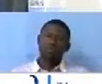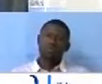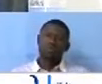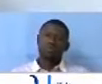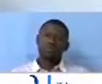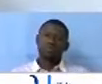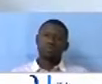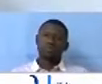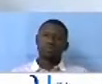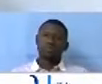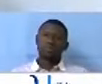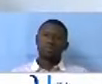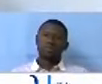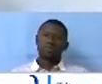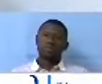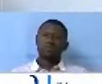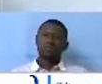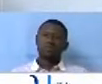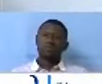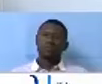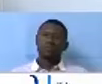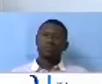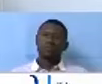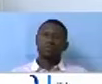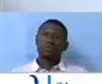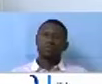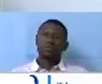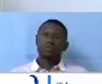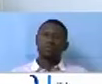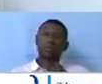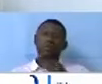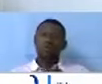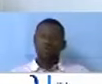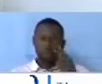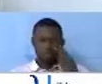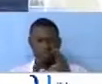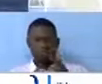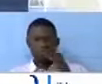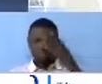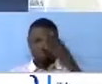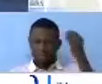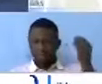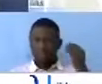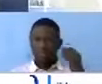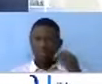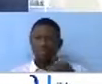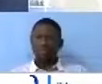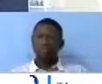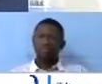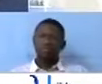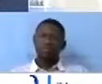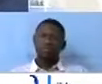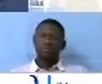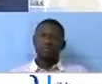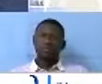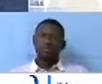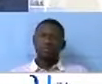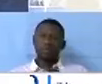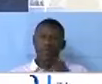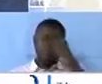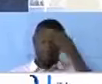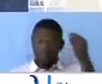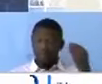that have you forgotten? Well, you seem to have forgotten who is. It's not seems. I have forgotten. Really, you have